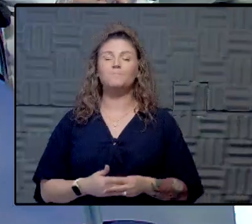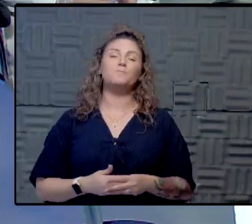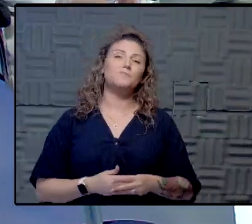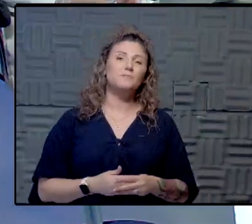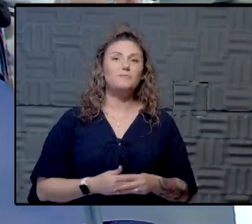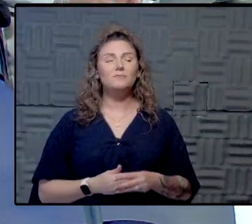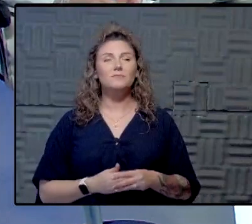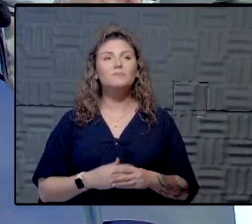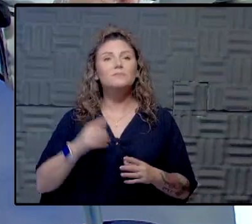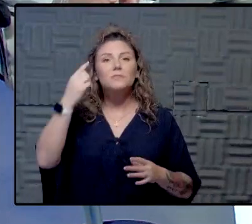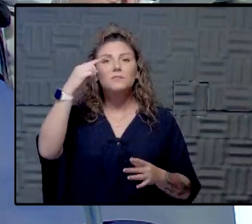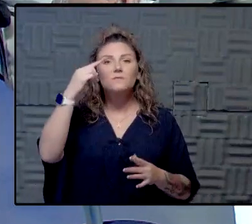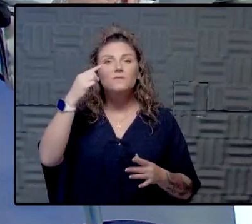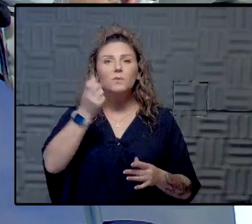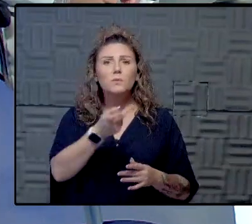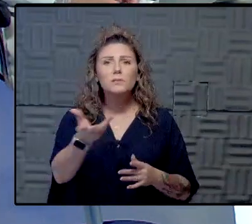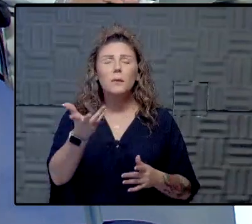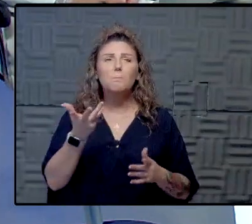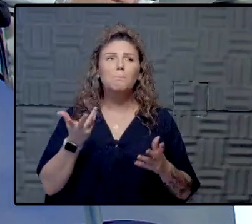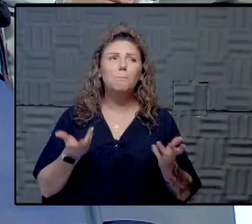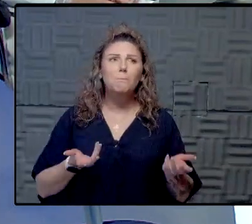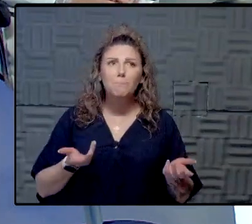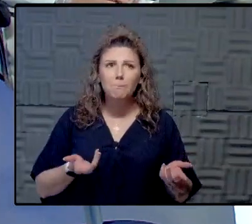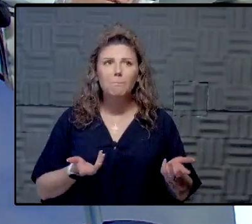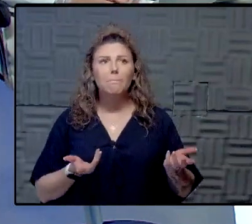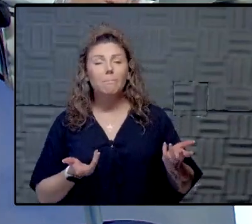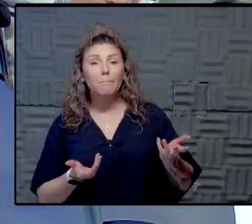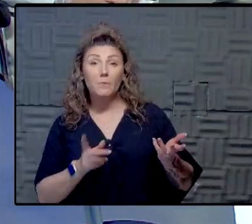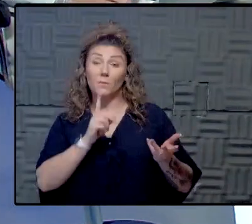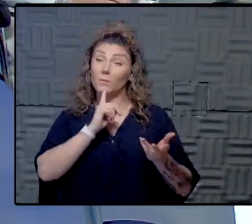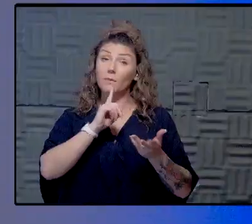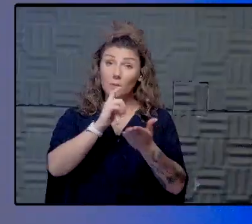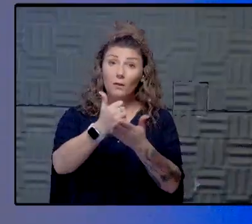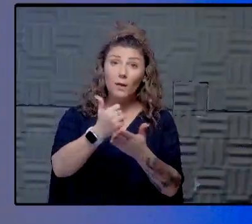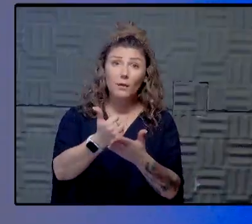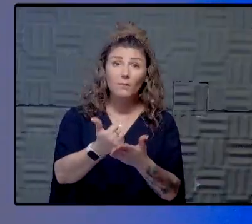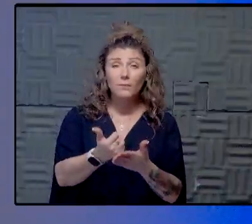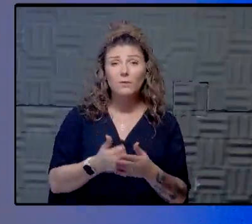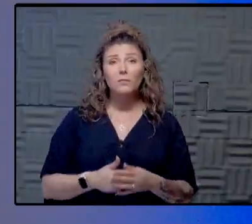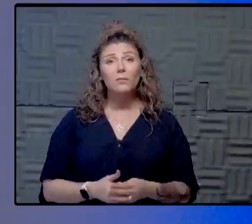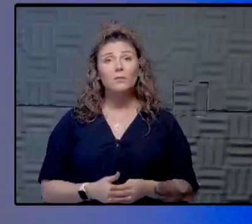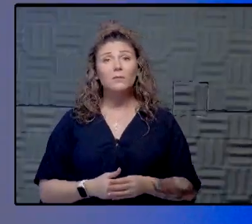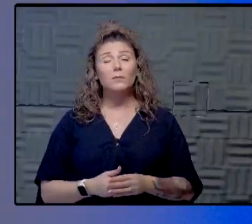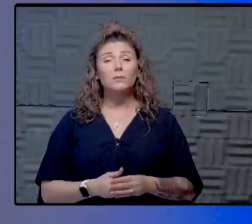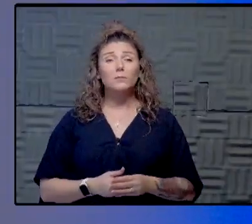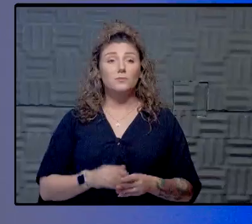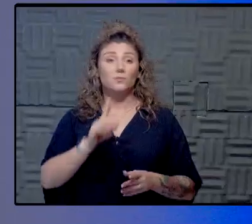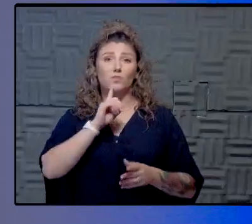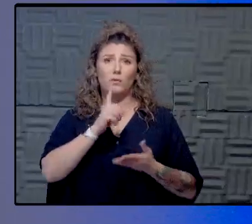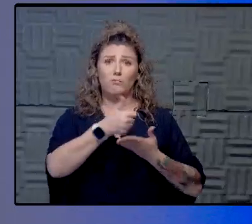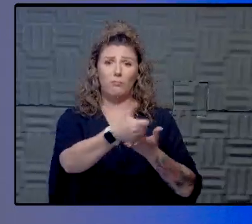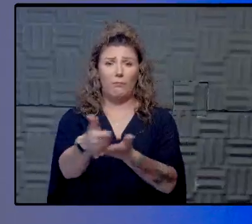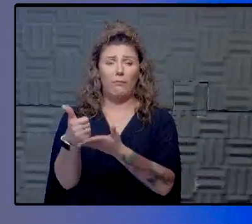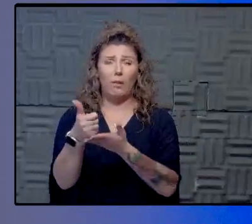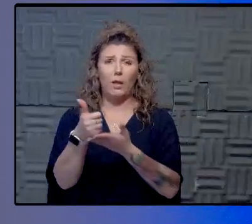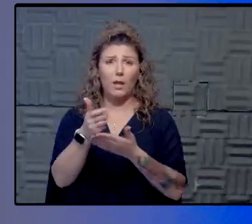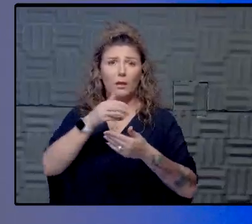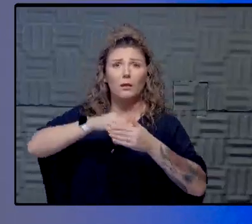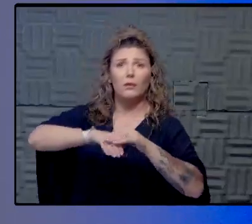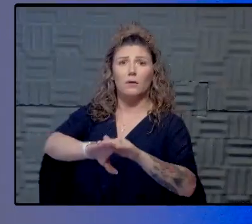Yeah, I think for some it's been very helpful. It's helped them reintegrate into